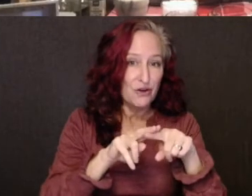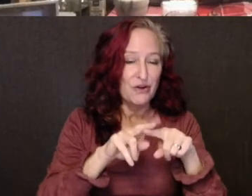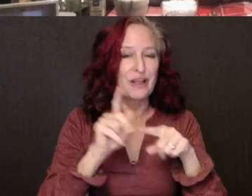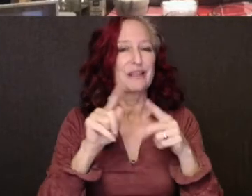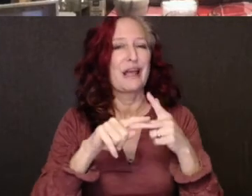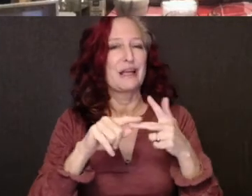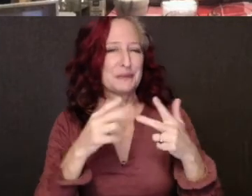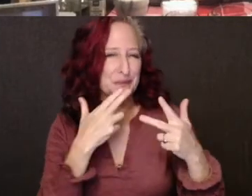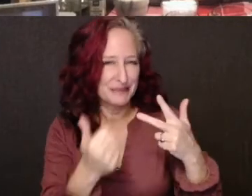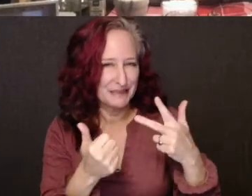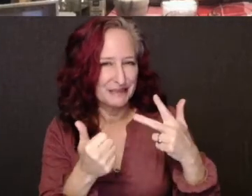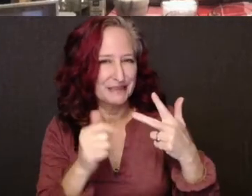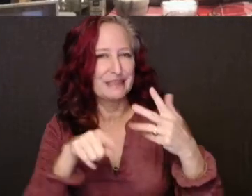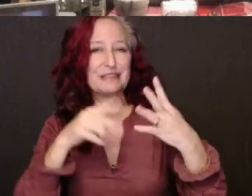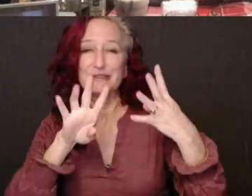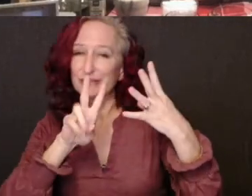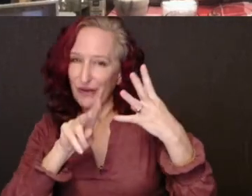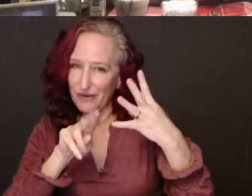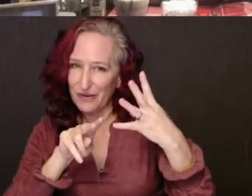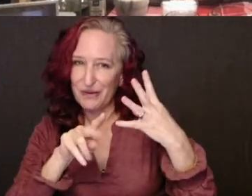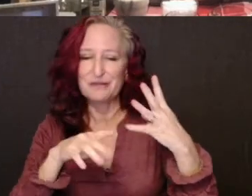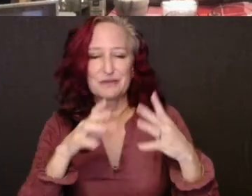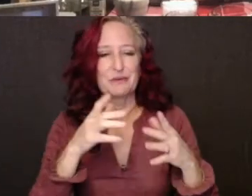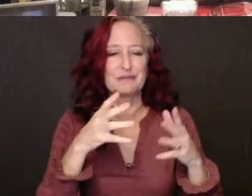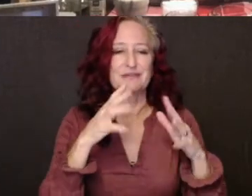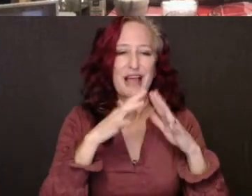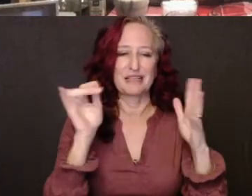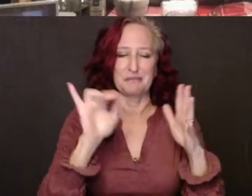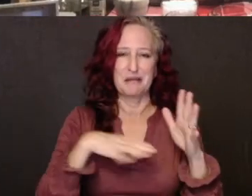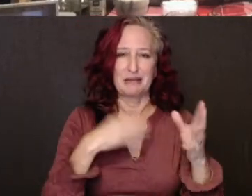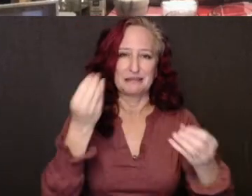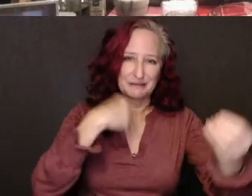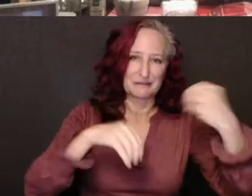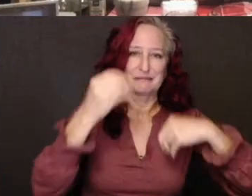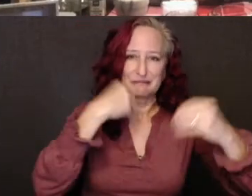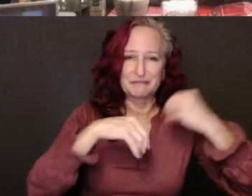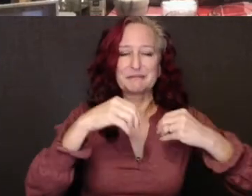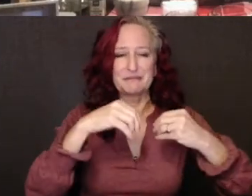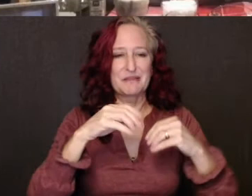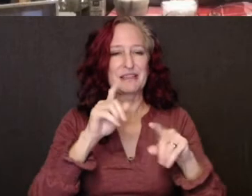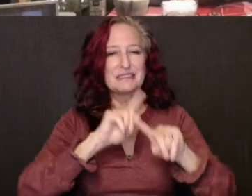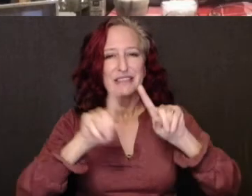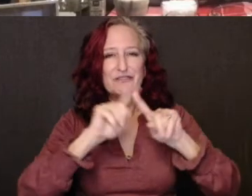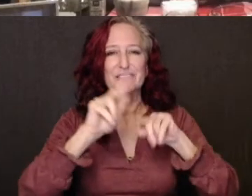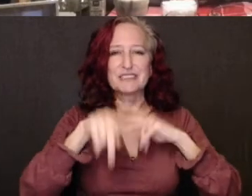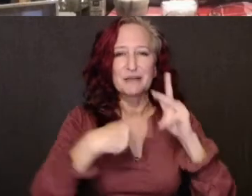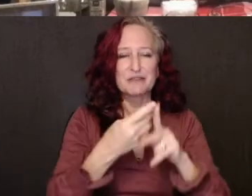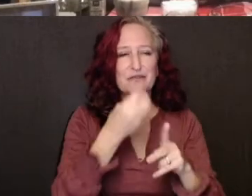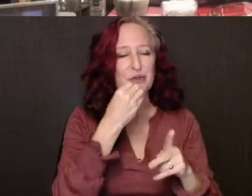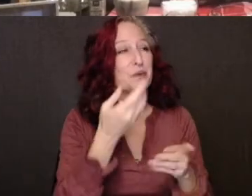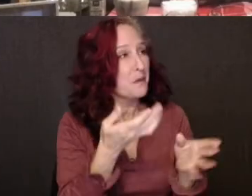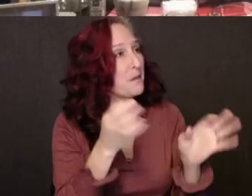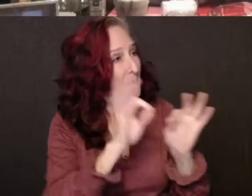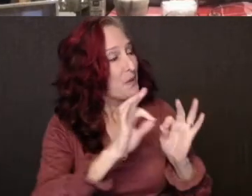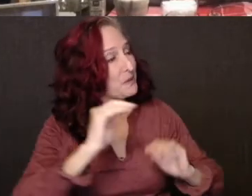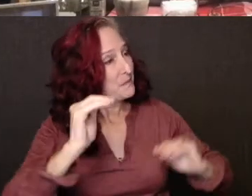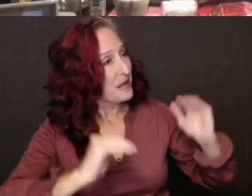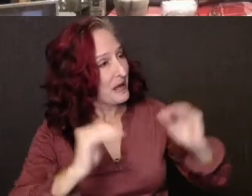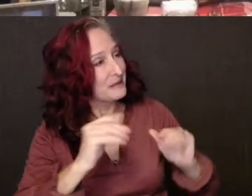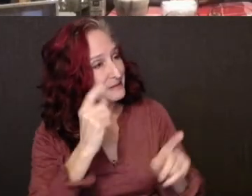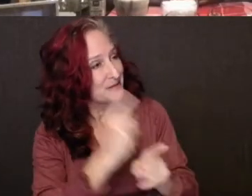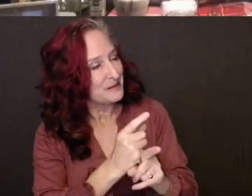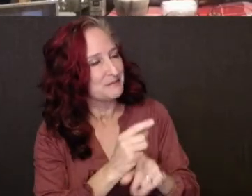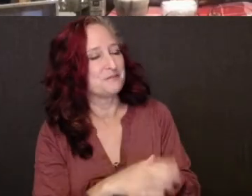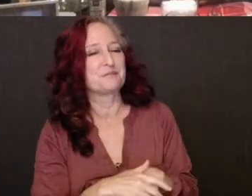So are you craving salty or sour at the end of the day because of what you do? Yeah, I